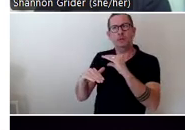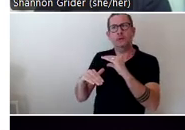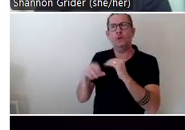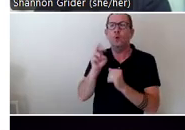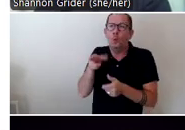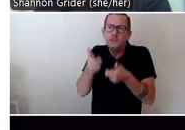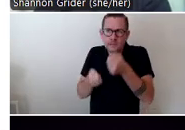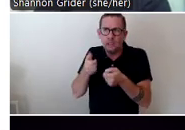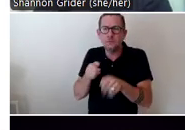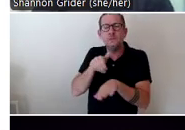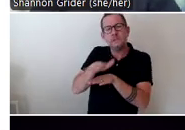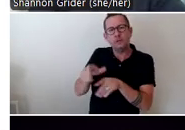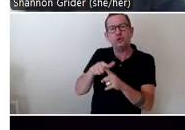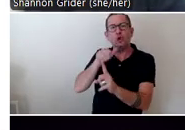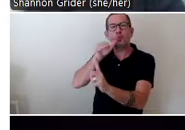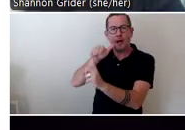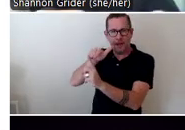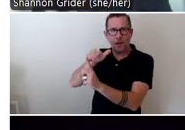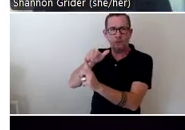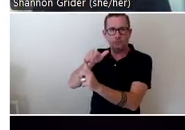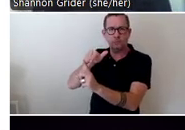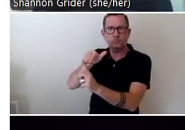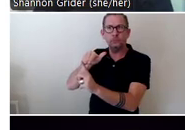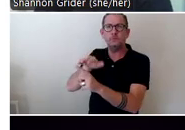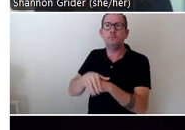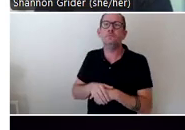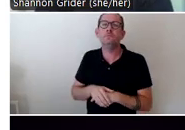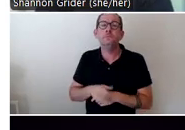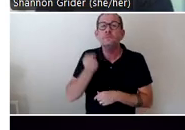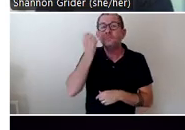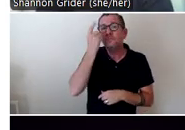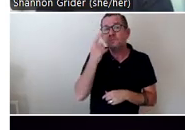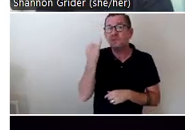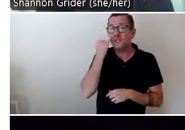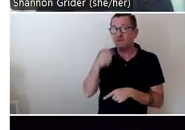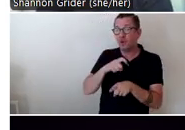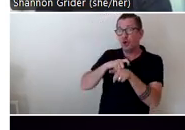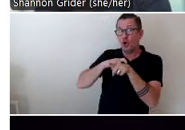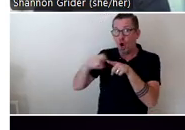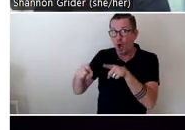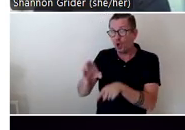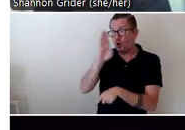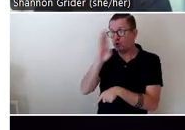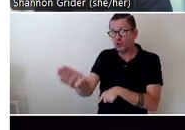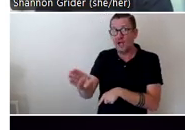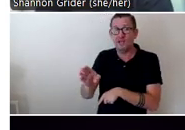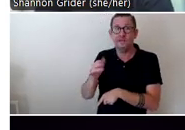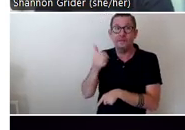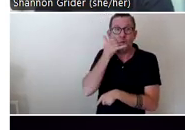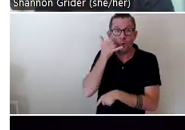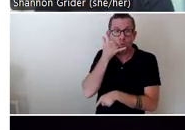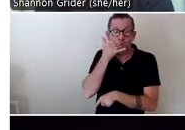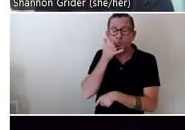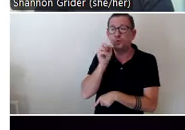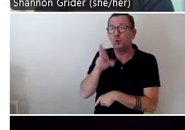And that's allowed. I mean, that's fine for deaf and hard of hearing. But if possible, texting would be best as a reminder.